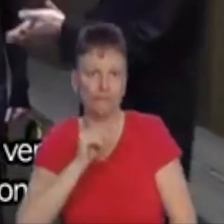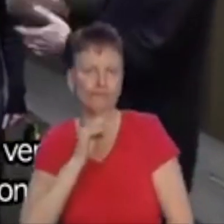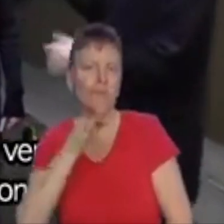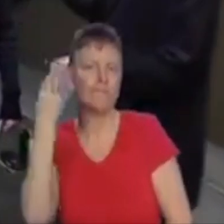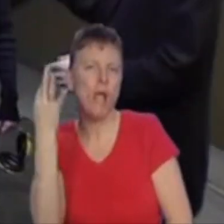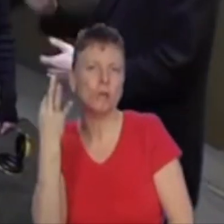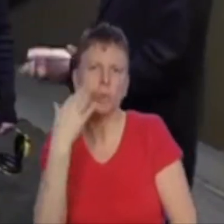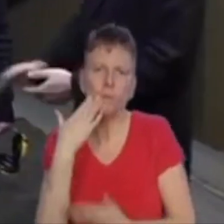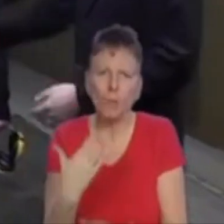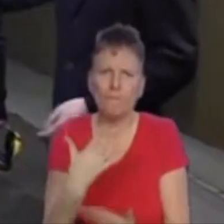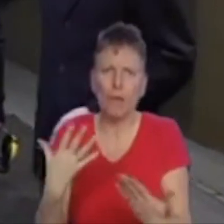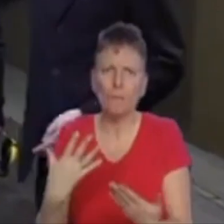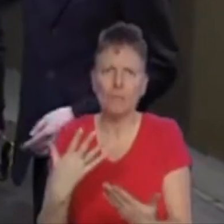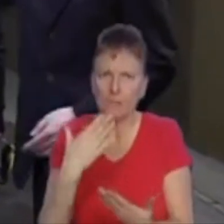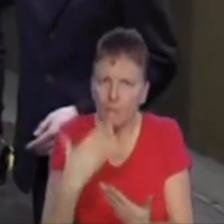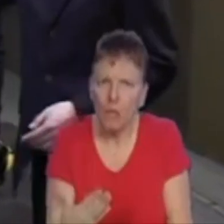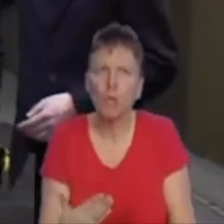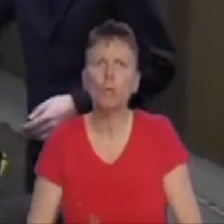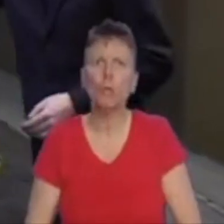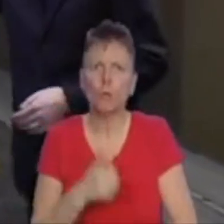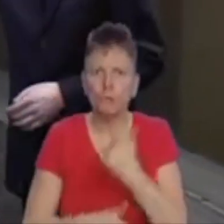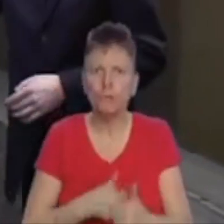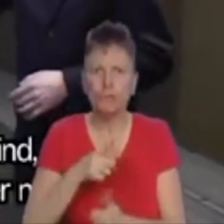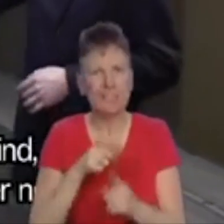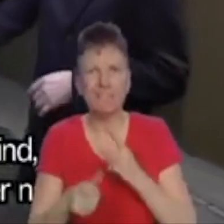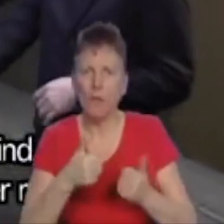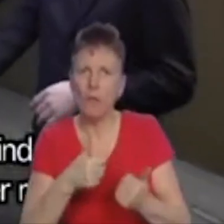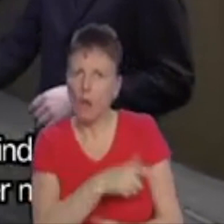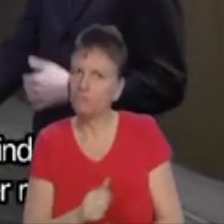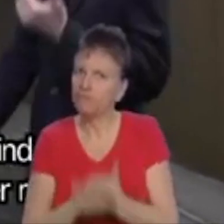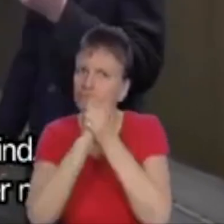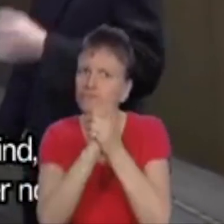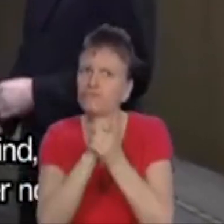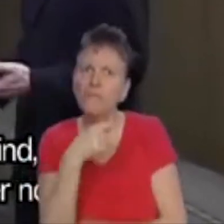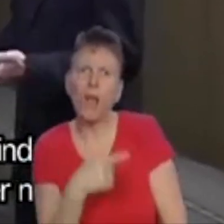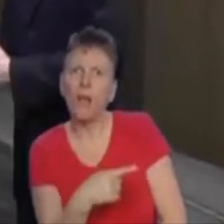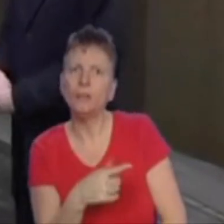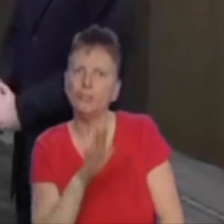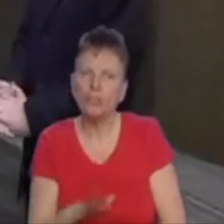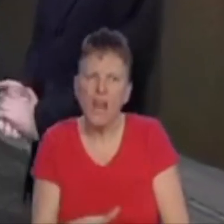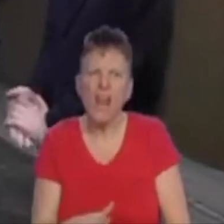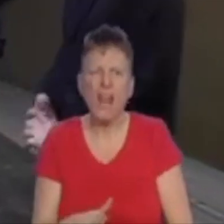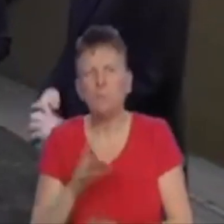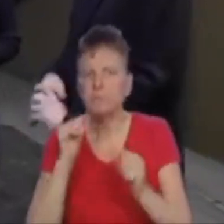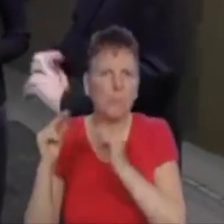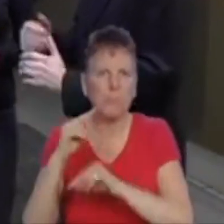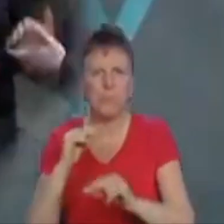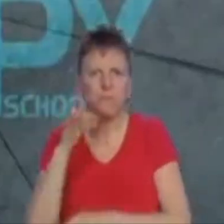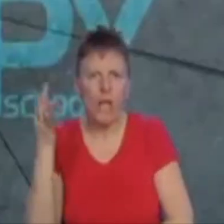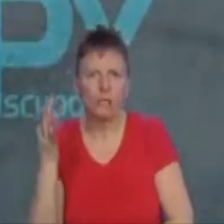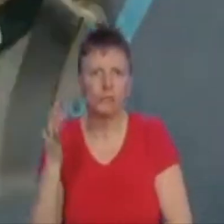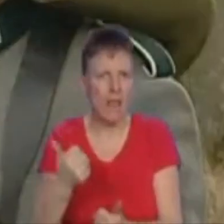Elle est la mieux, non? C'est la championne, c'est bien. C'est clair. Félicitations Merci. aussi, c'était très C'est bien. pas grave, Ah. j'ai bu un bière. Voilà. Ça marche pour